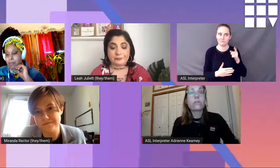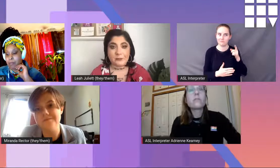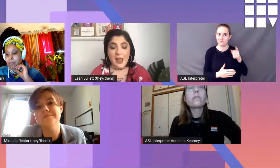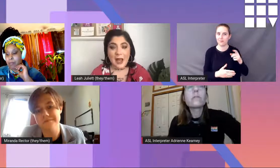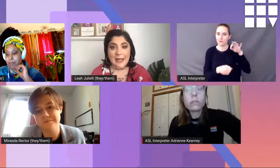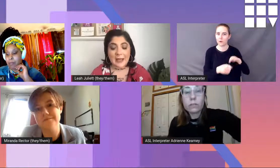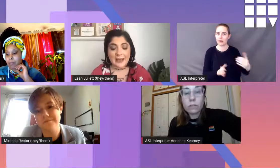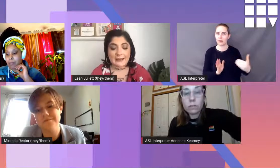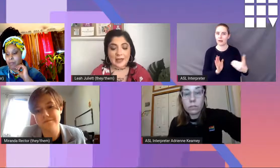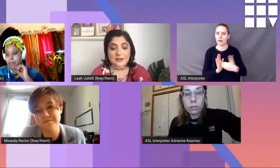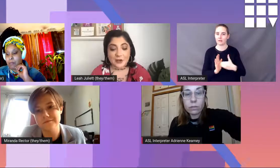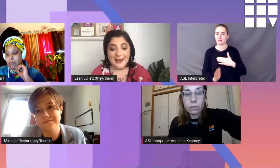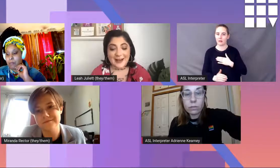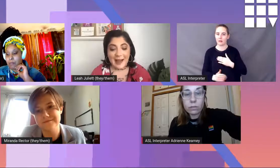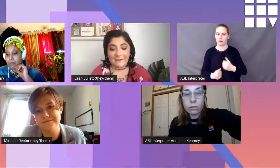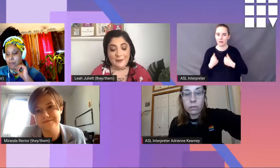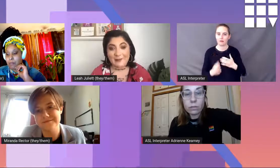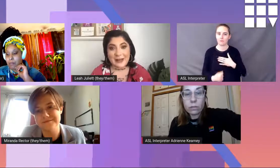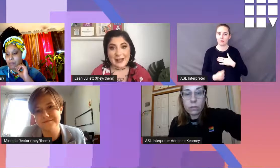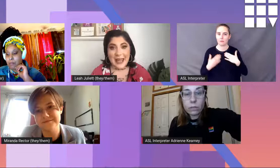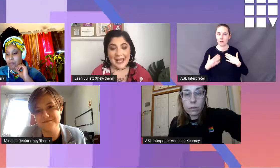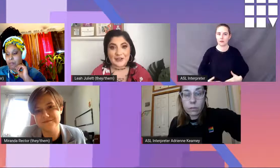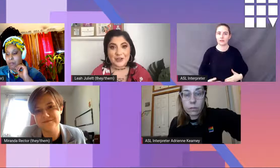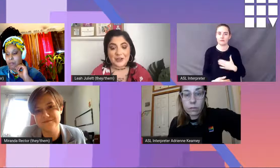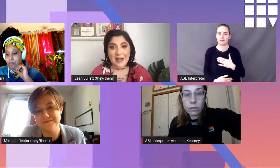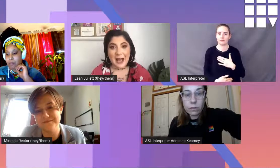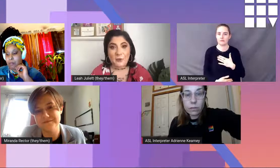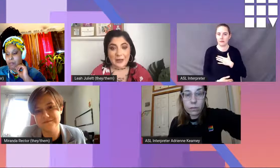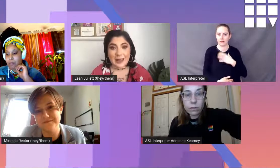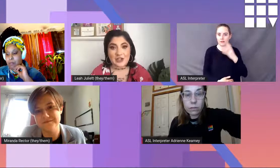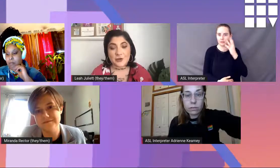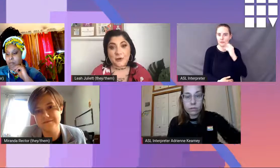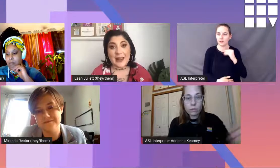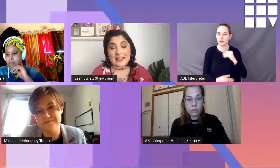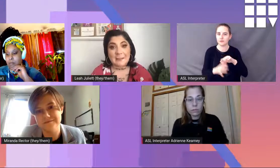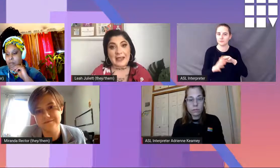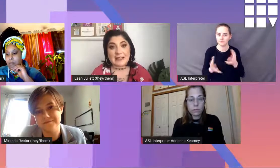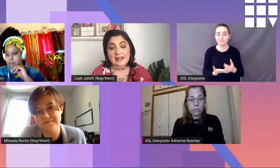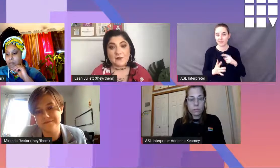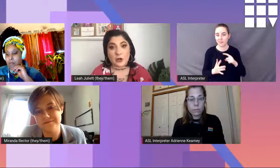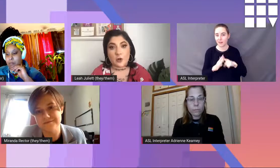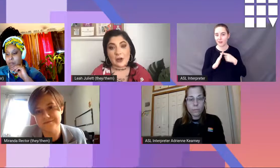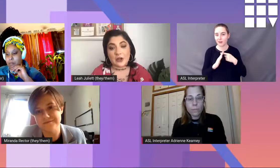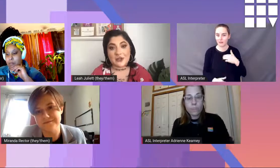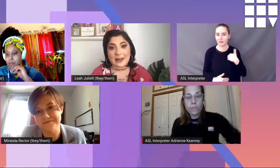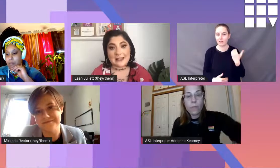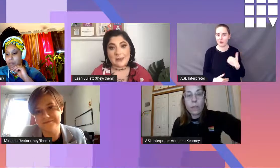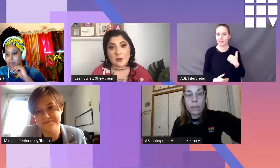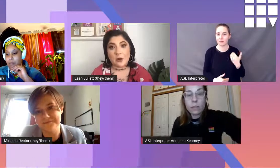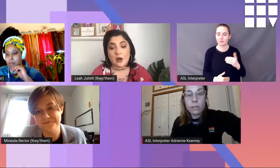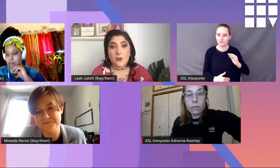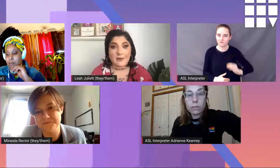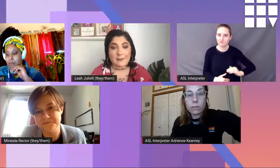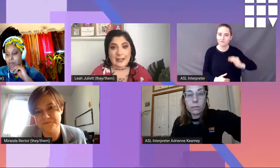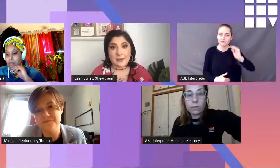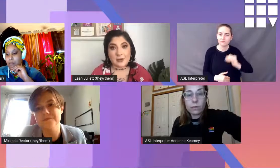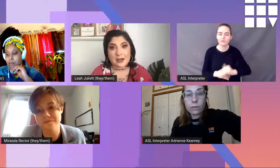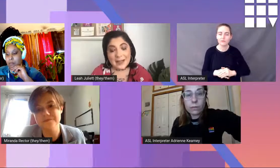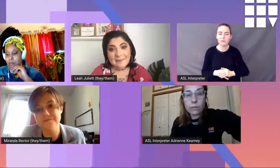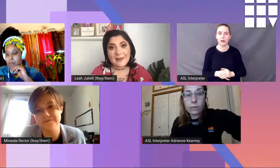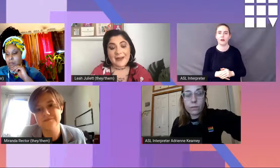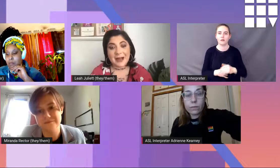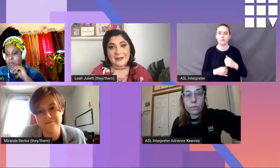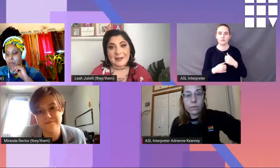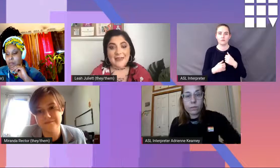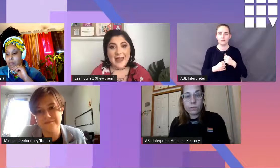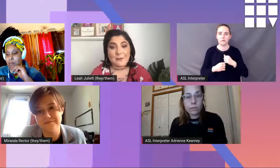So I started from a very young age working to create spaces for queer and trans people within my